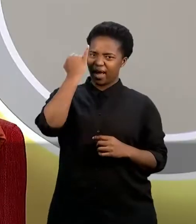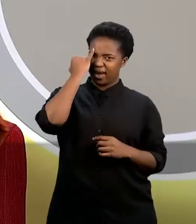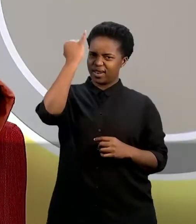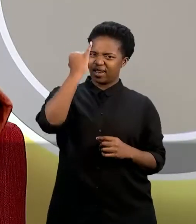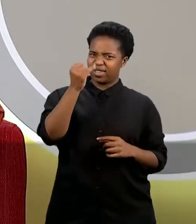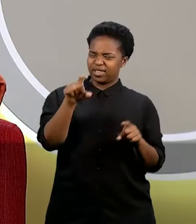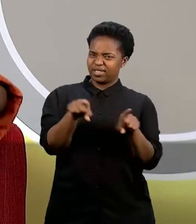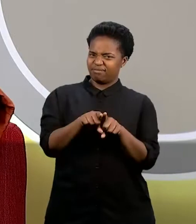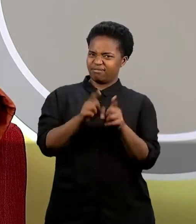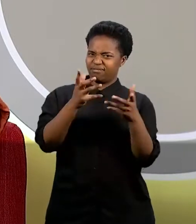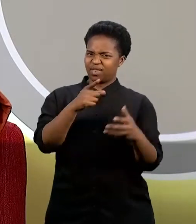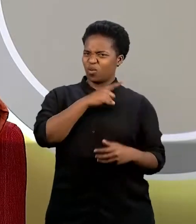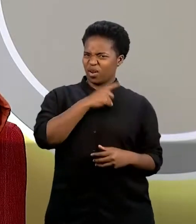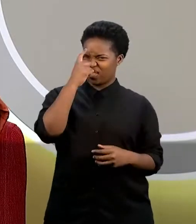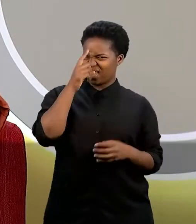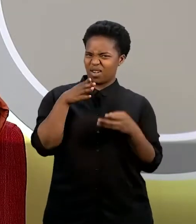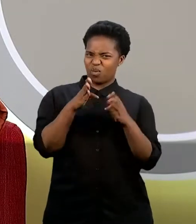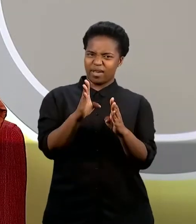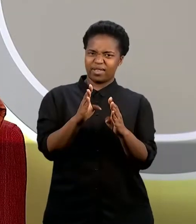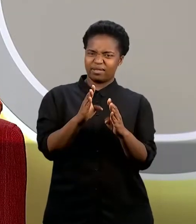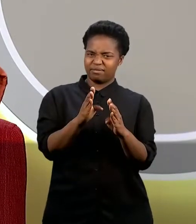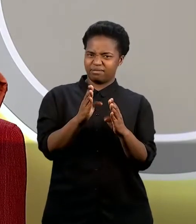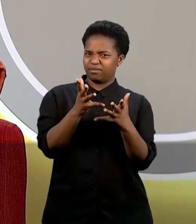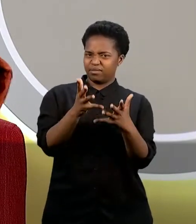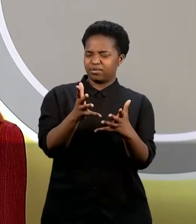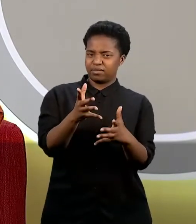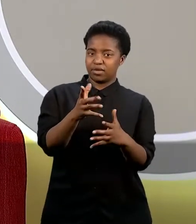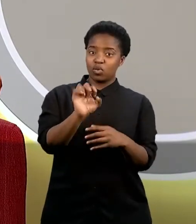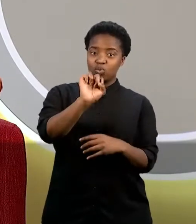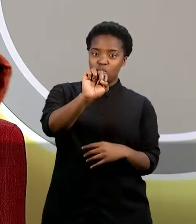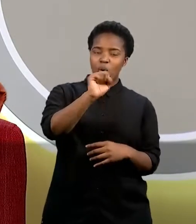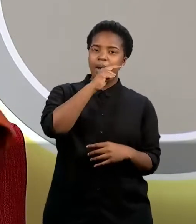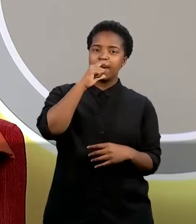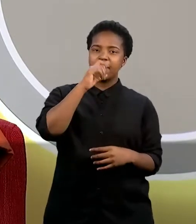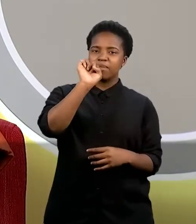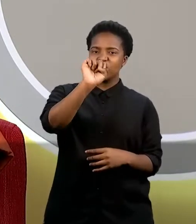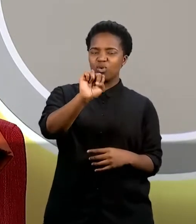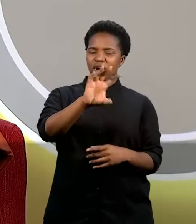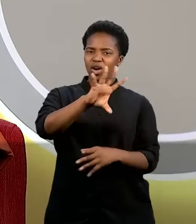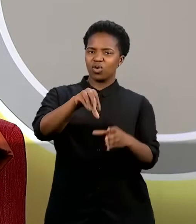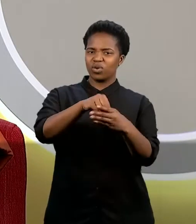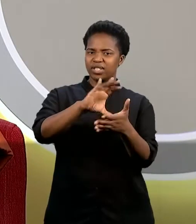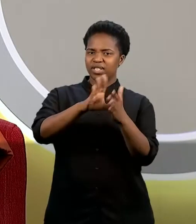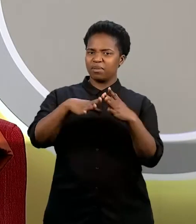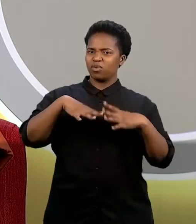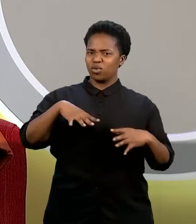this, to start thinking in this way and applying your brand in this manner as